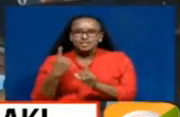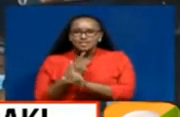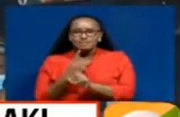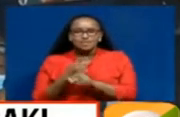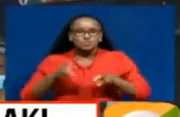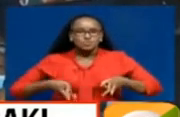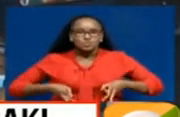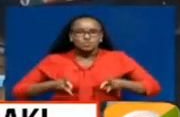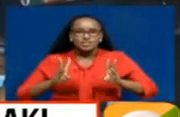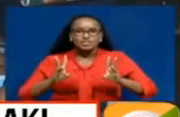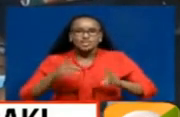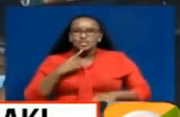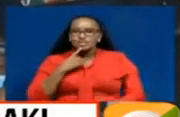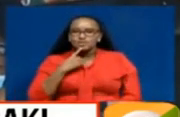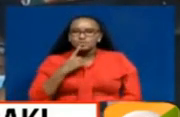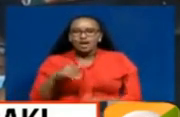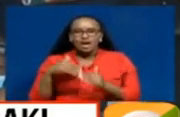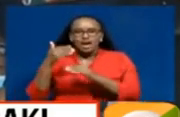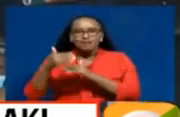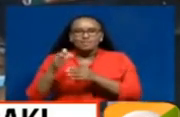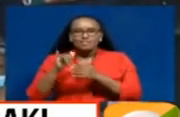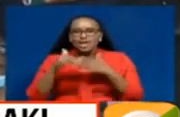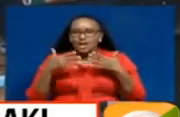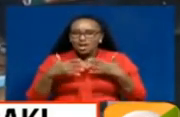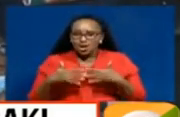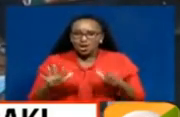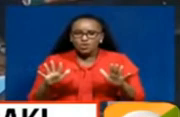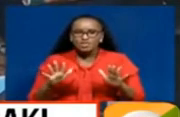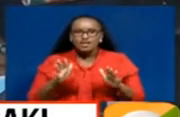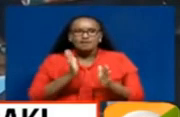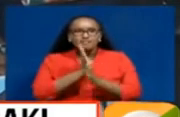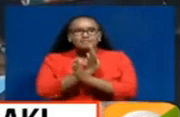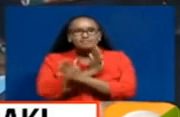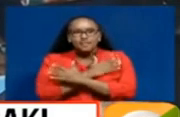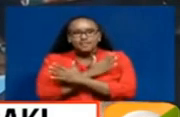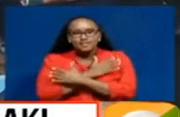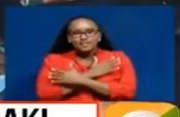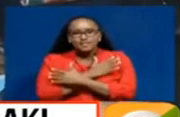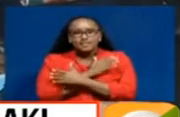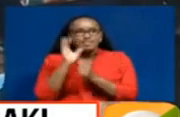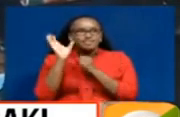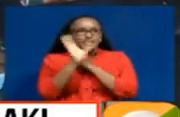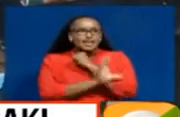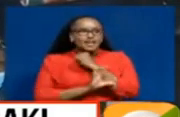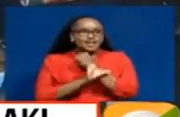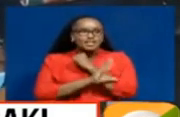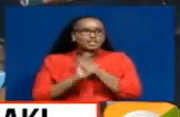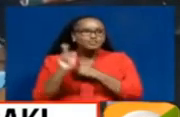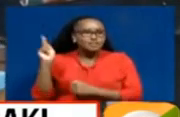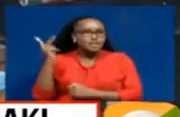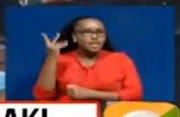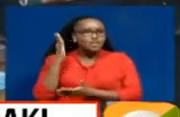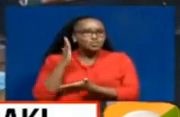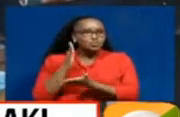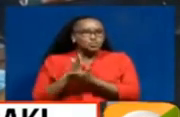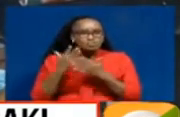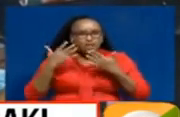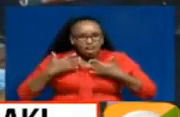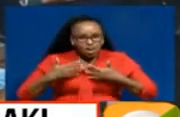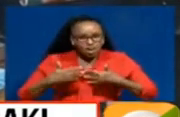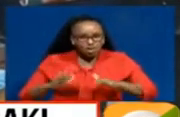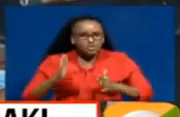ways. So I've truly lost a friend. The country of Kenya has lost a true